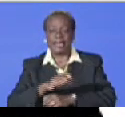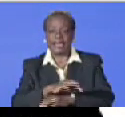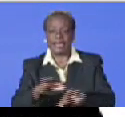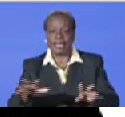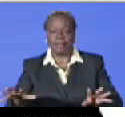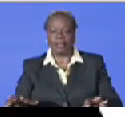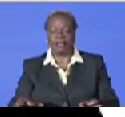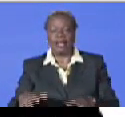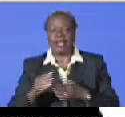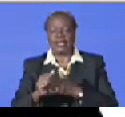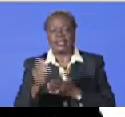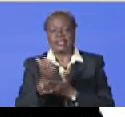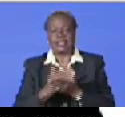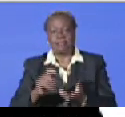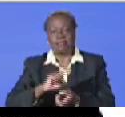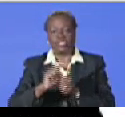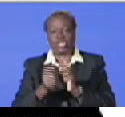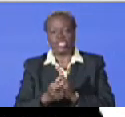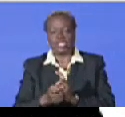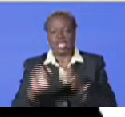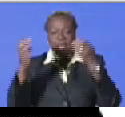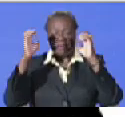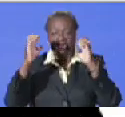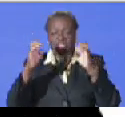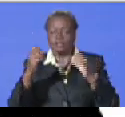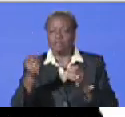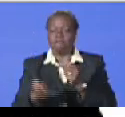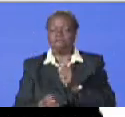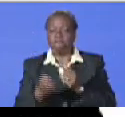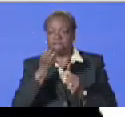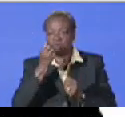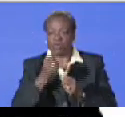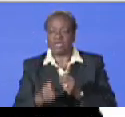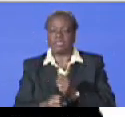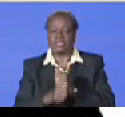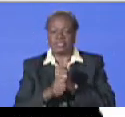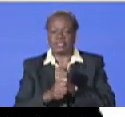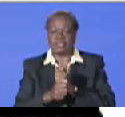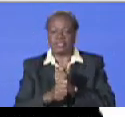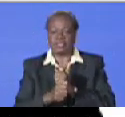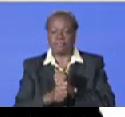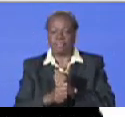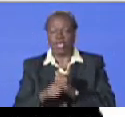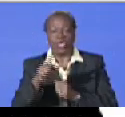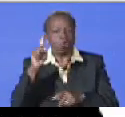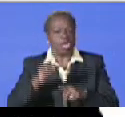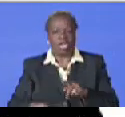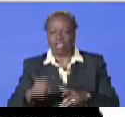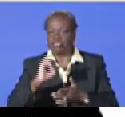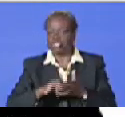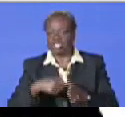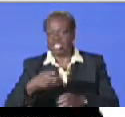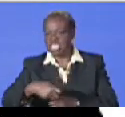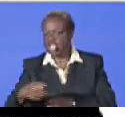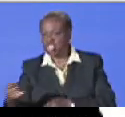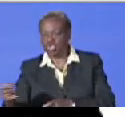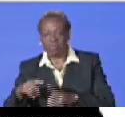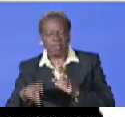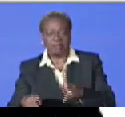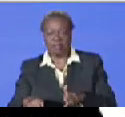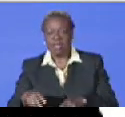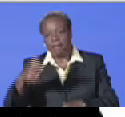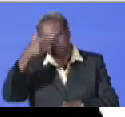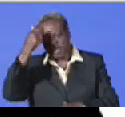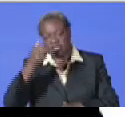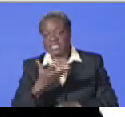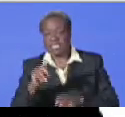changes in the Emergency Food Assistance Program. You can't just issue a coupon because a person may have gotten a coupon from another center. They